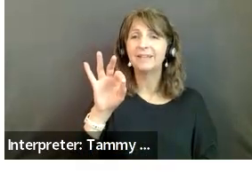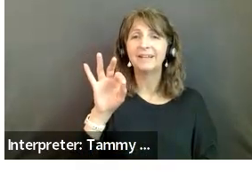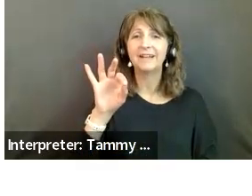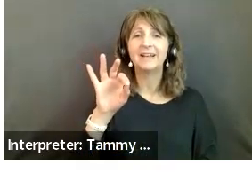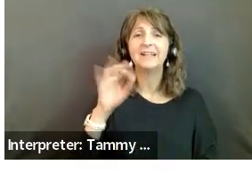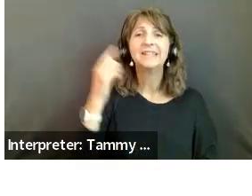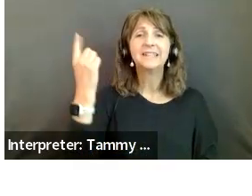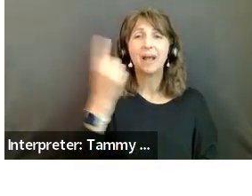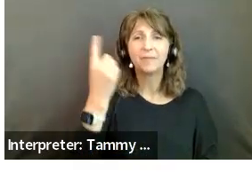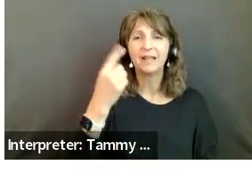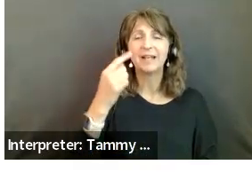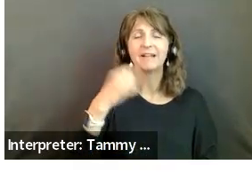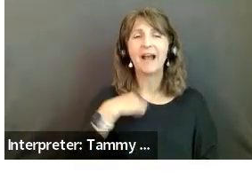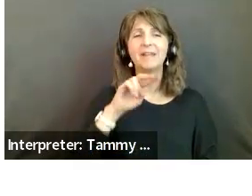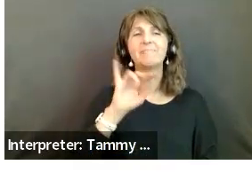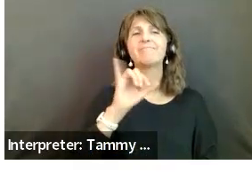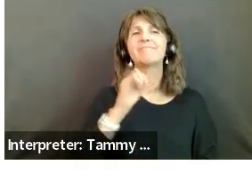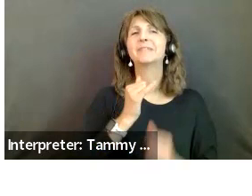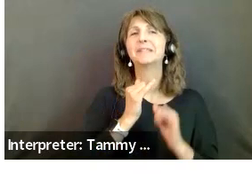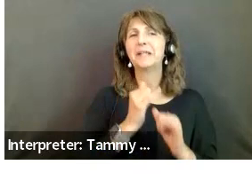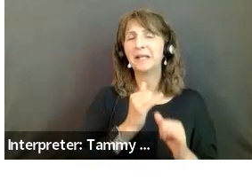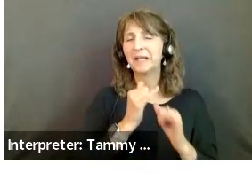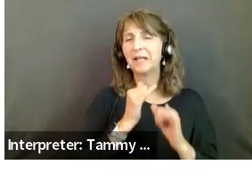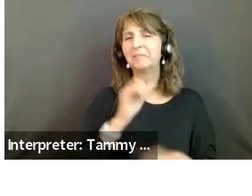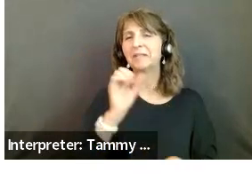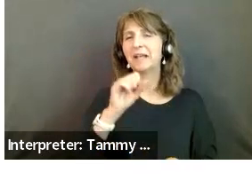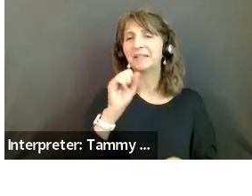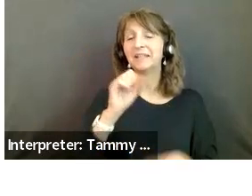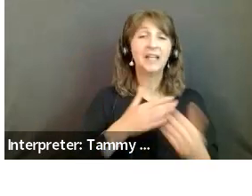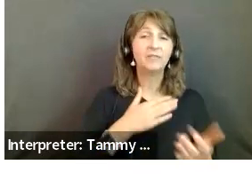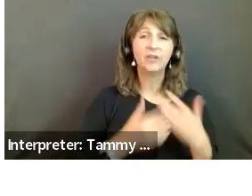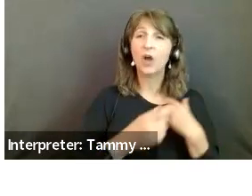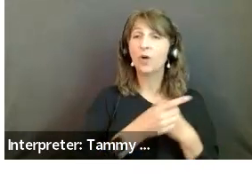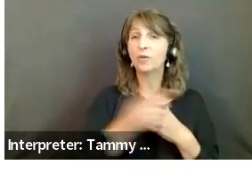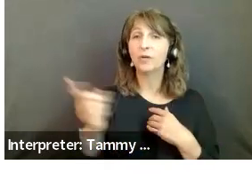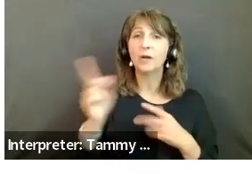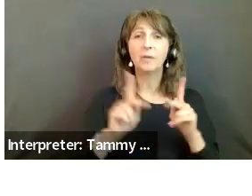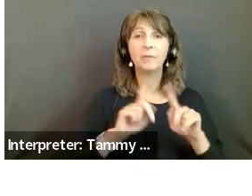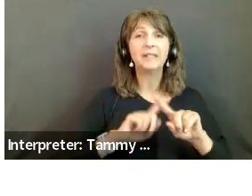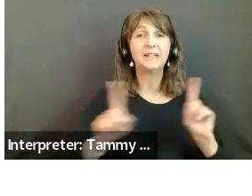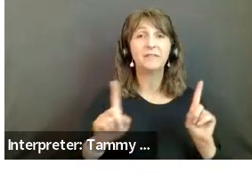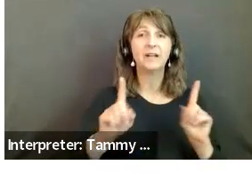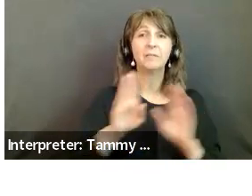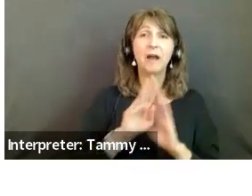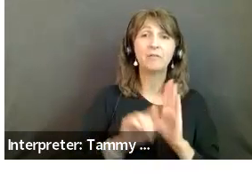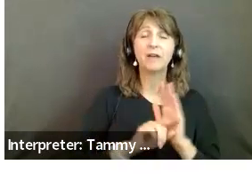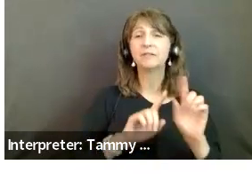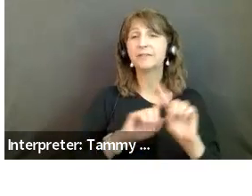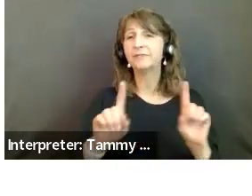sameness in all of them, even though these are people from all walks of life. So